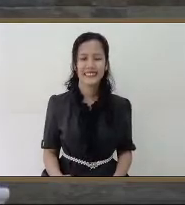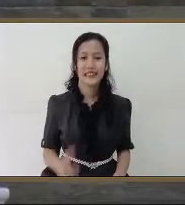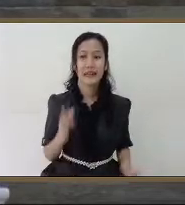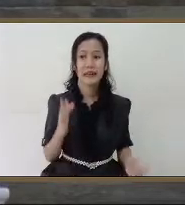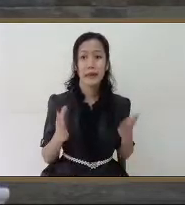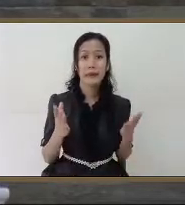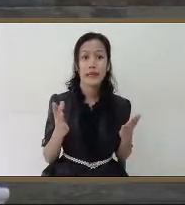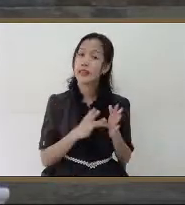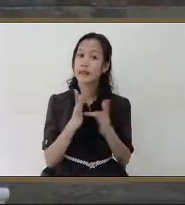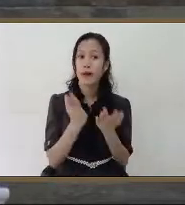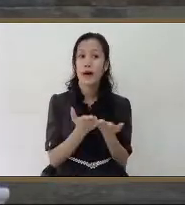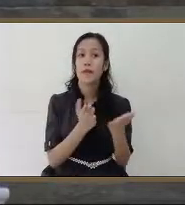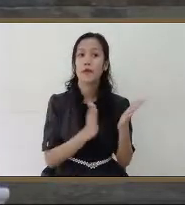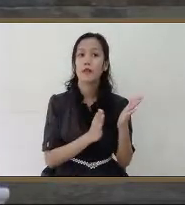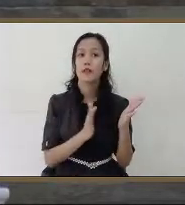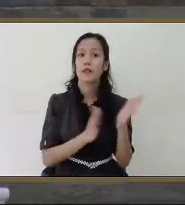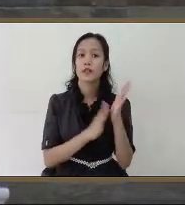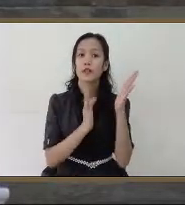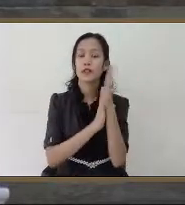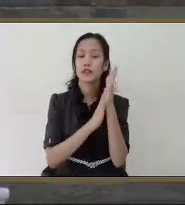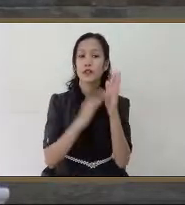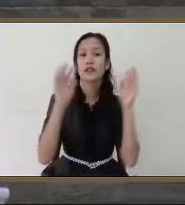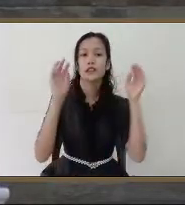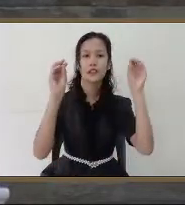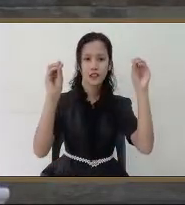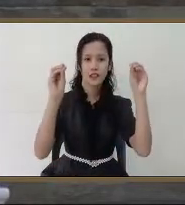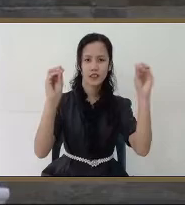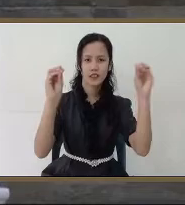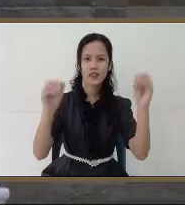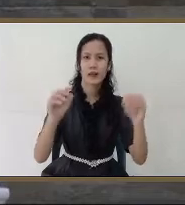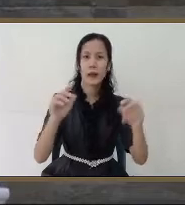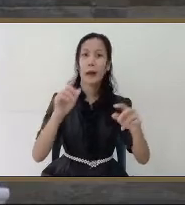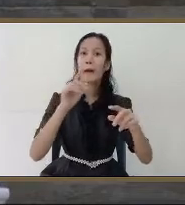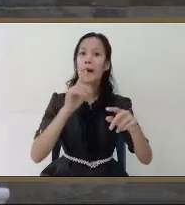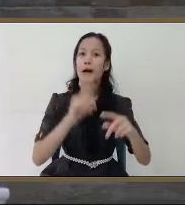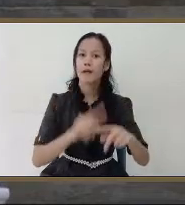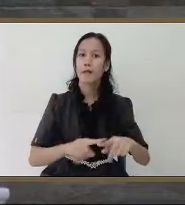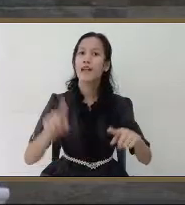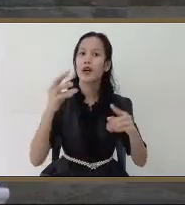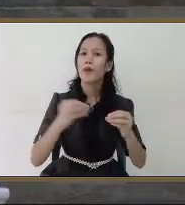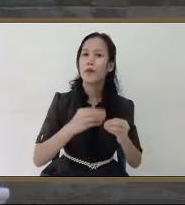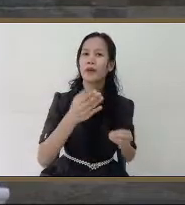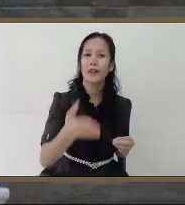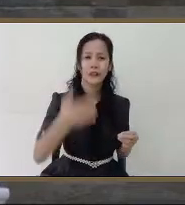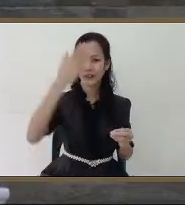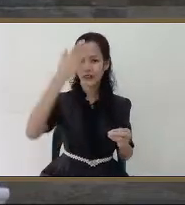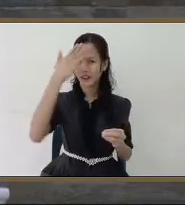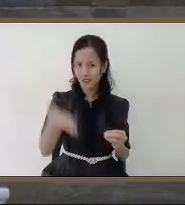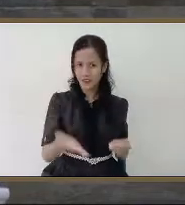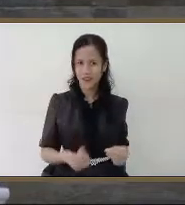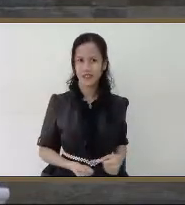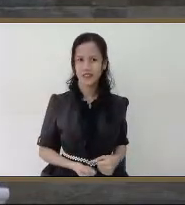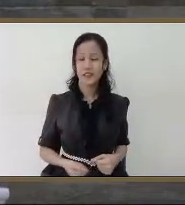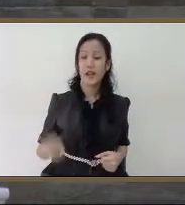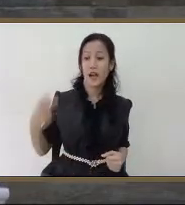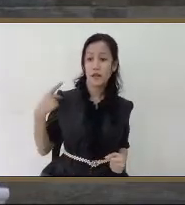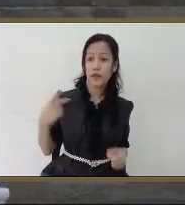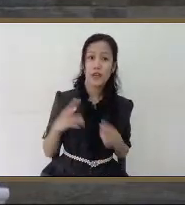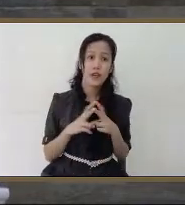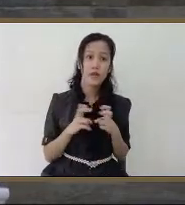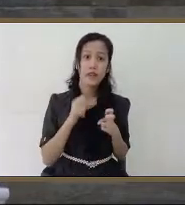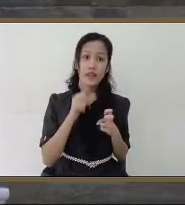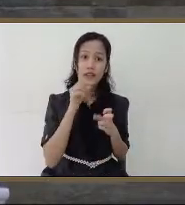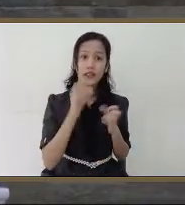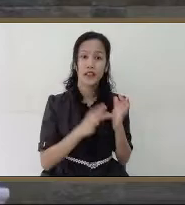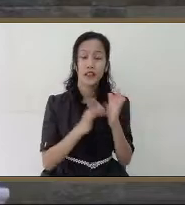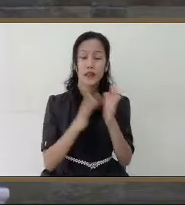believe na ituturo yan ng kanilang teacher sa Old and New Testament survey. Alright? So, ito po yung